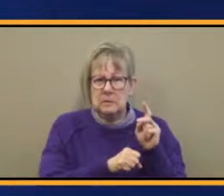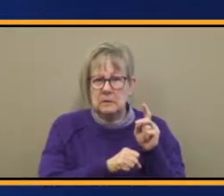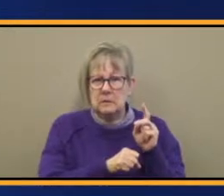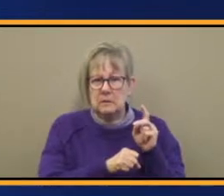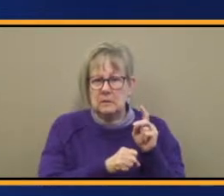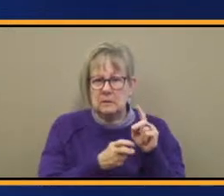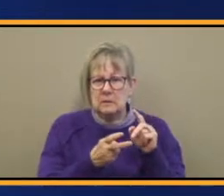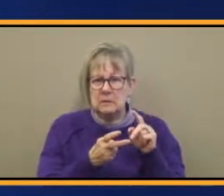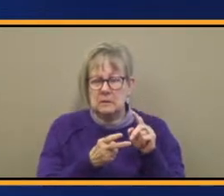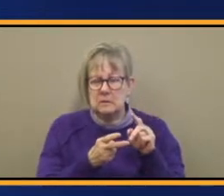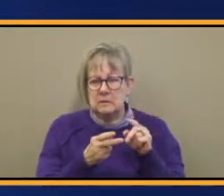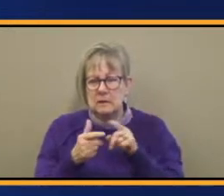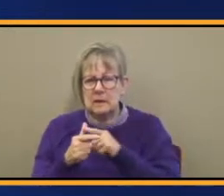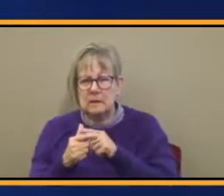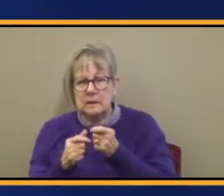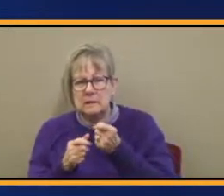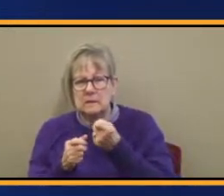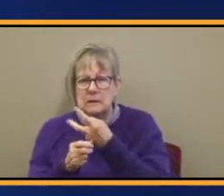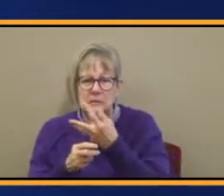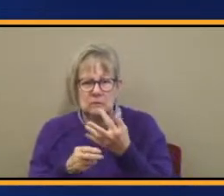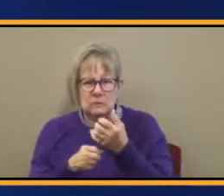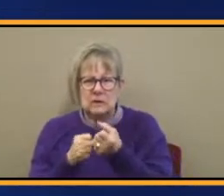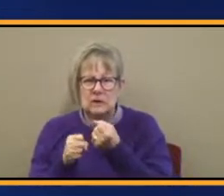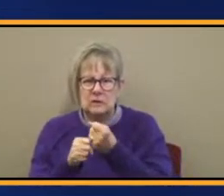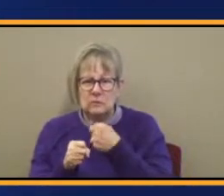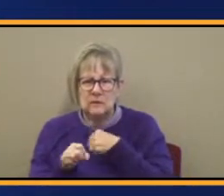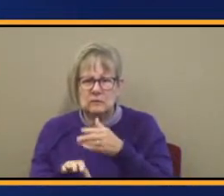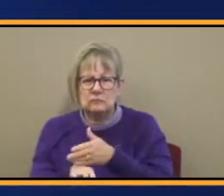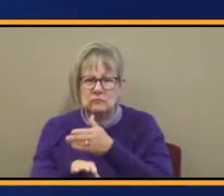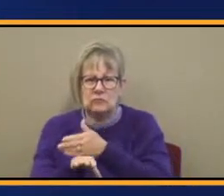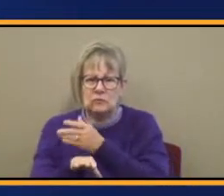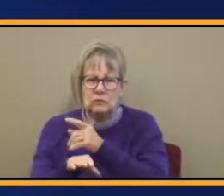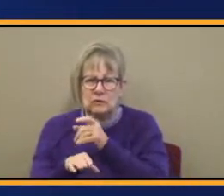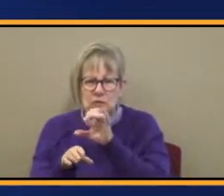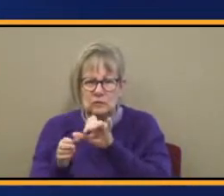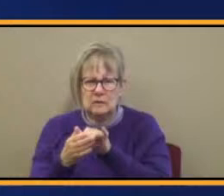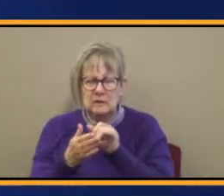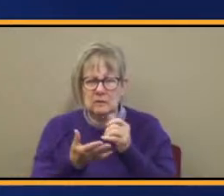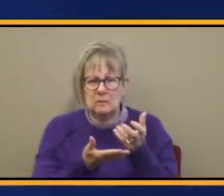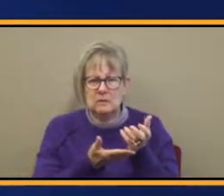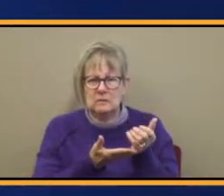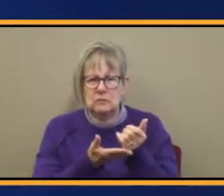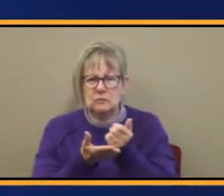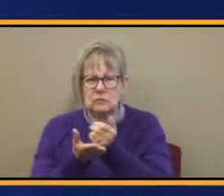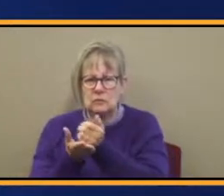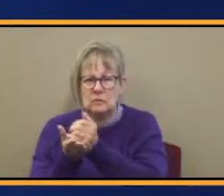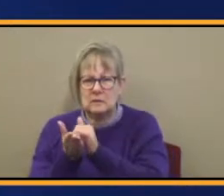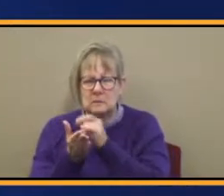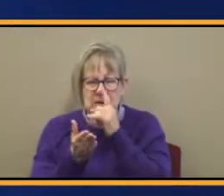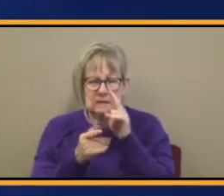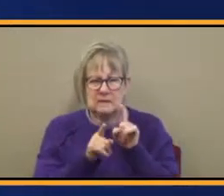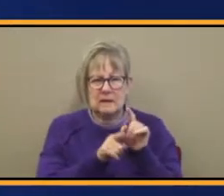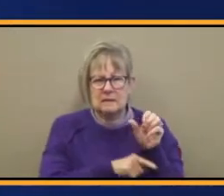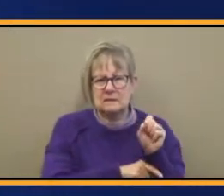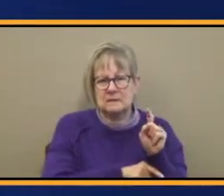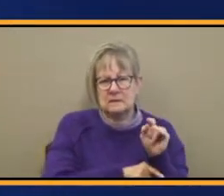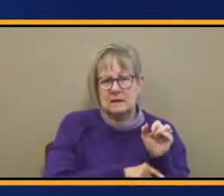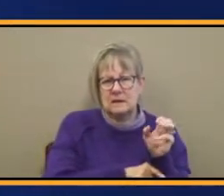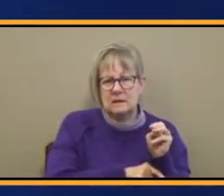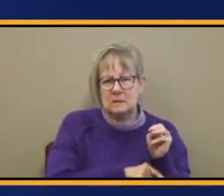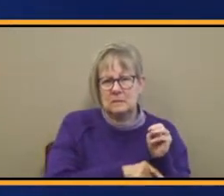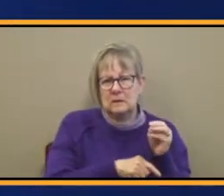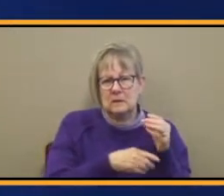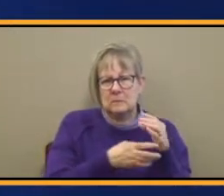then every so many years we have to do that. Did we accrue that? Because as the stadium gets older, I think the expense will be